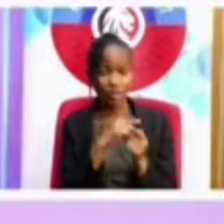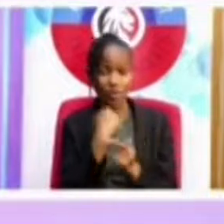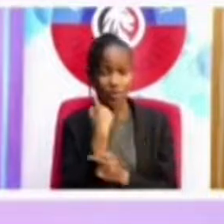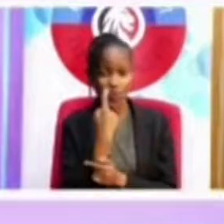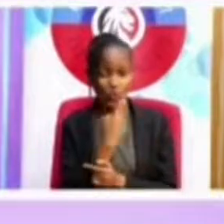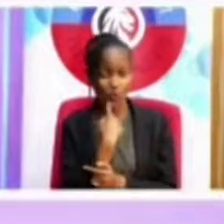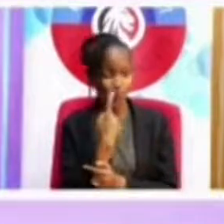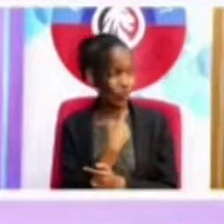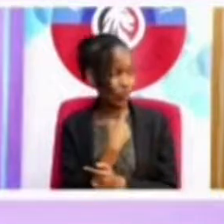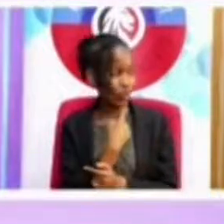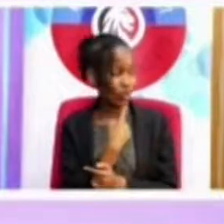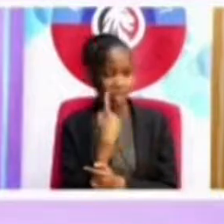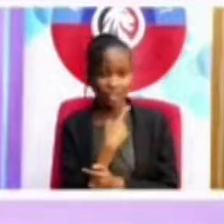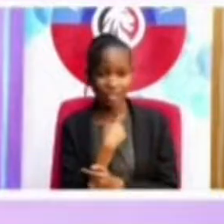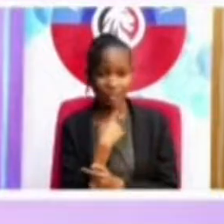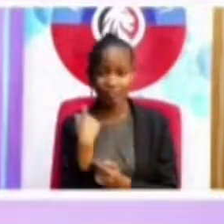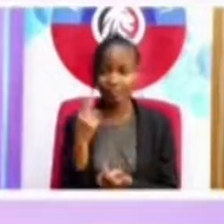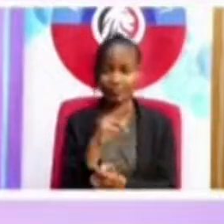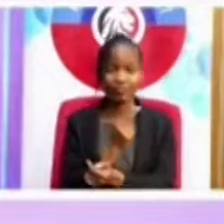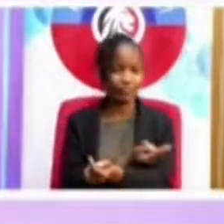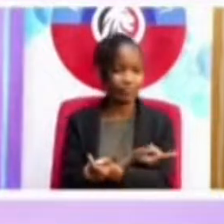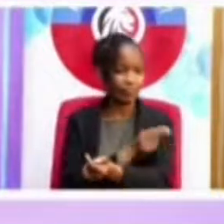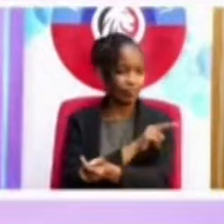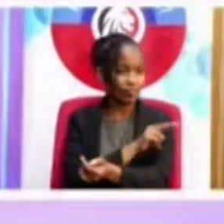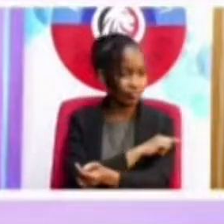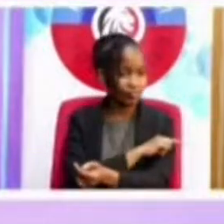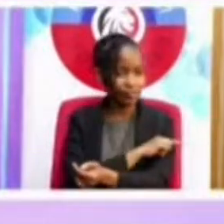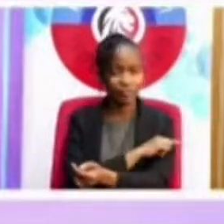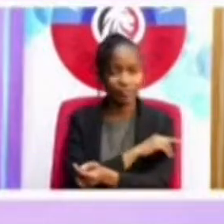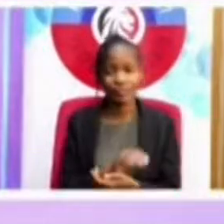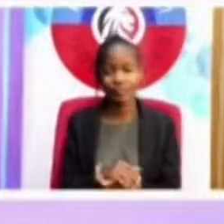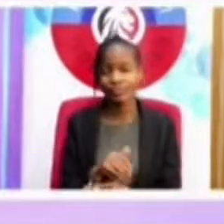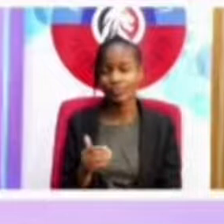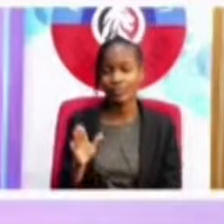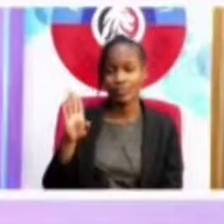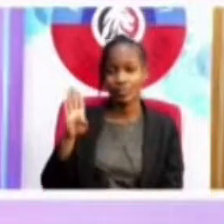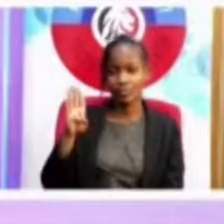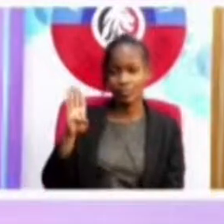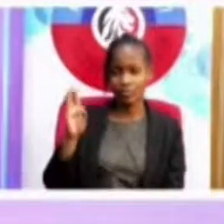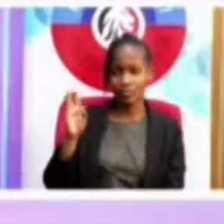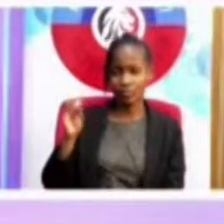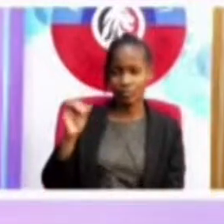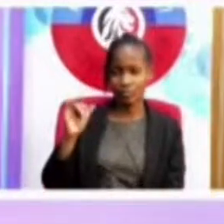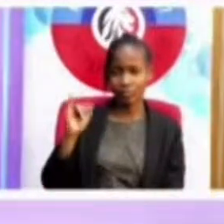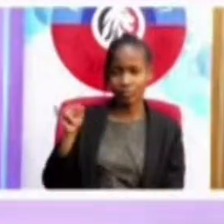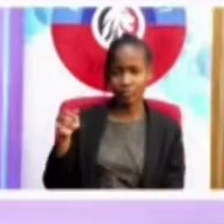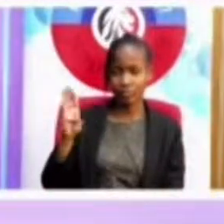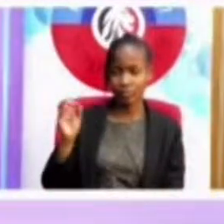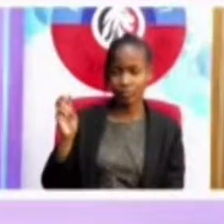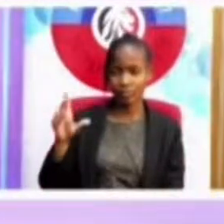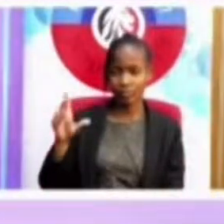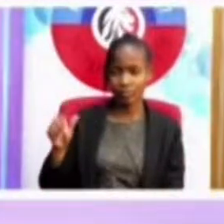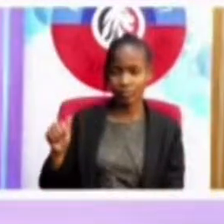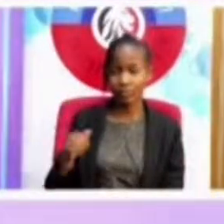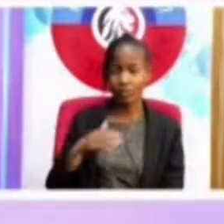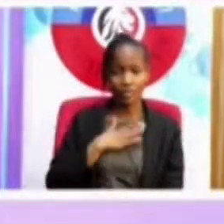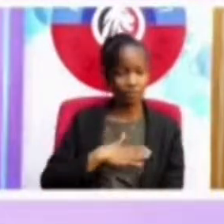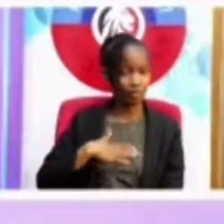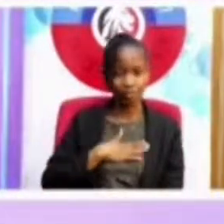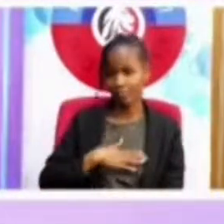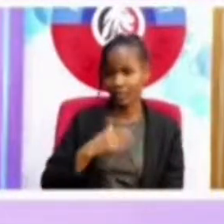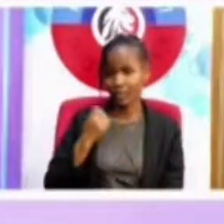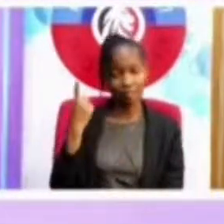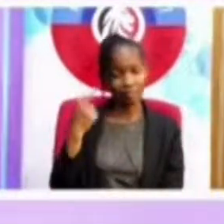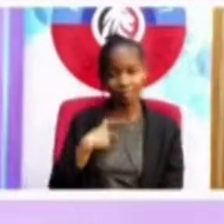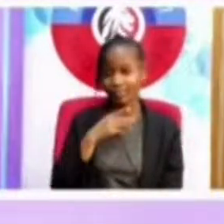to Nigeria, Mr. Bonjubola. Oh my, this will take me a while. Please bear with me, sir.